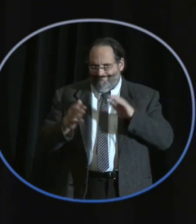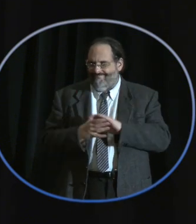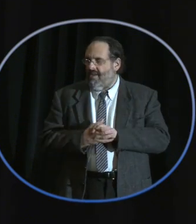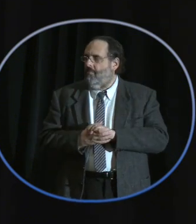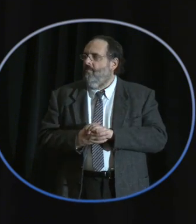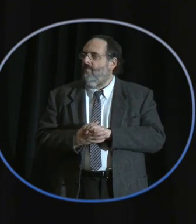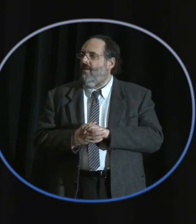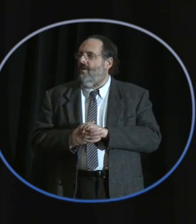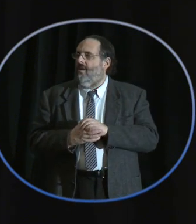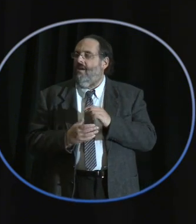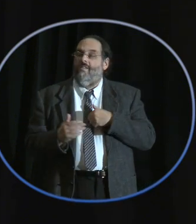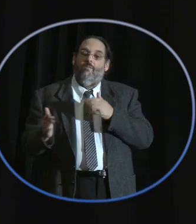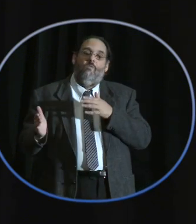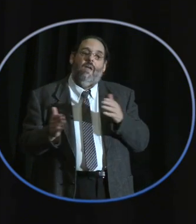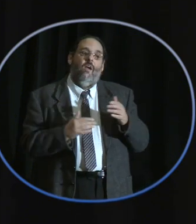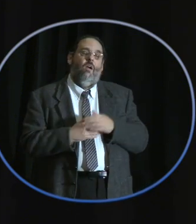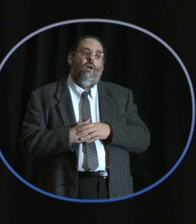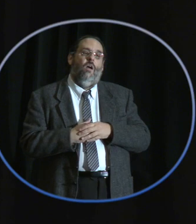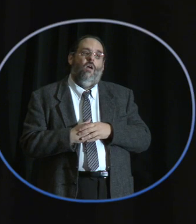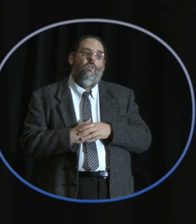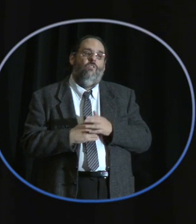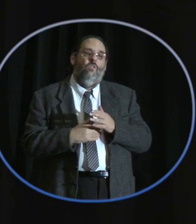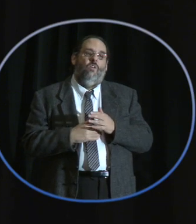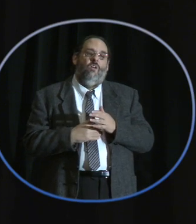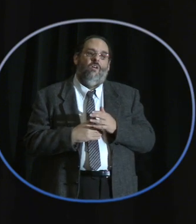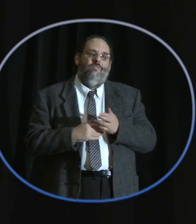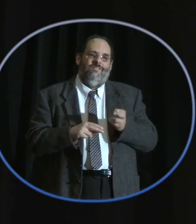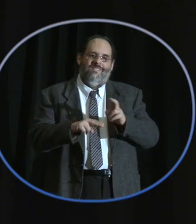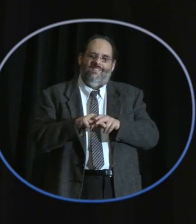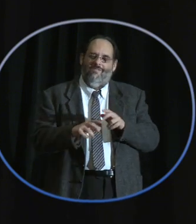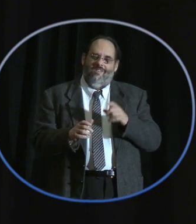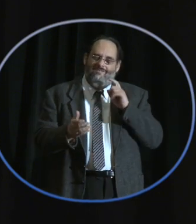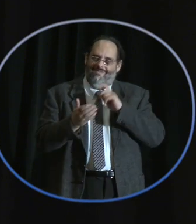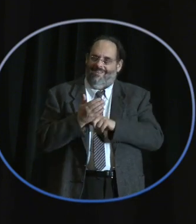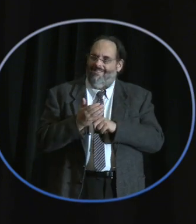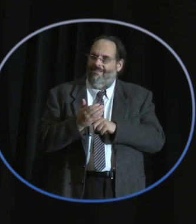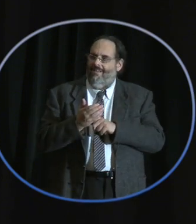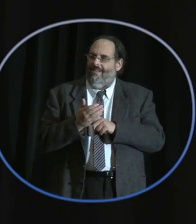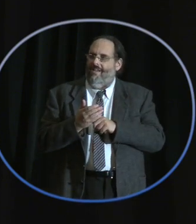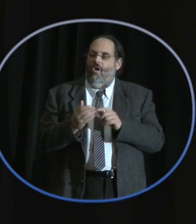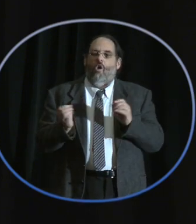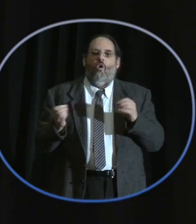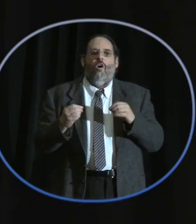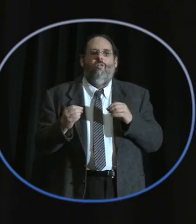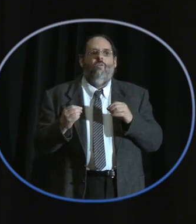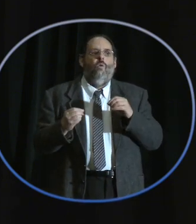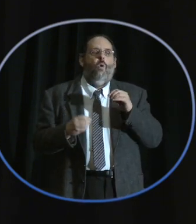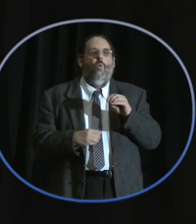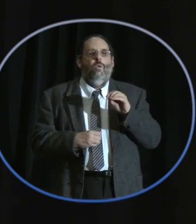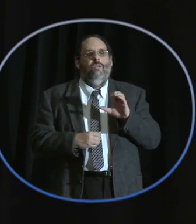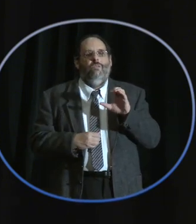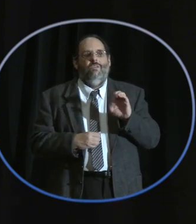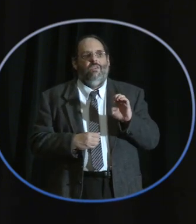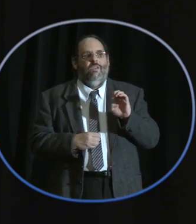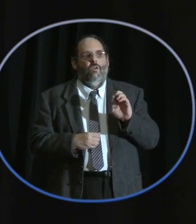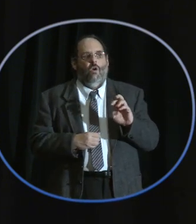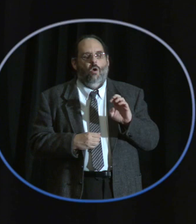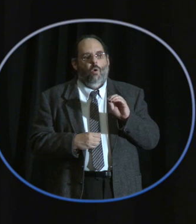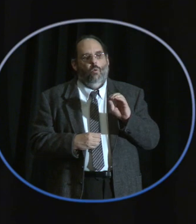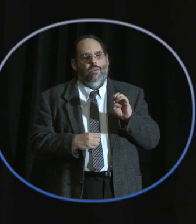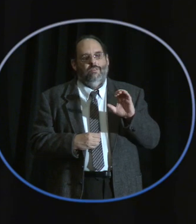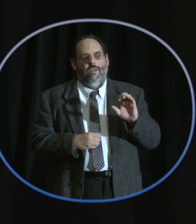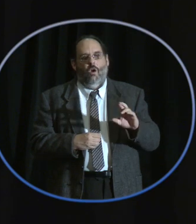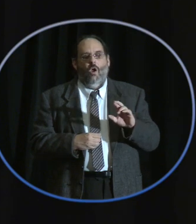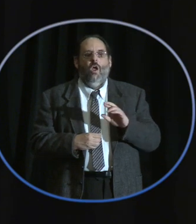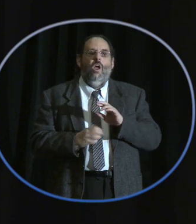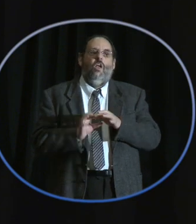So as I prepare to take my seat, just want to acknowledge the Office of Equity and Civil Rights, the Community